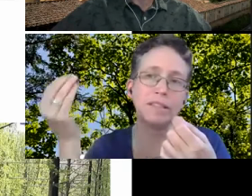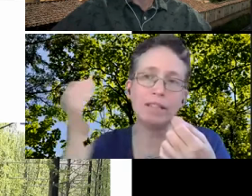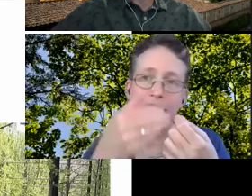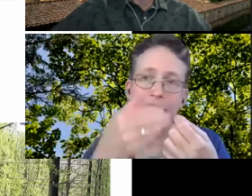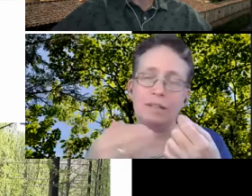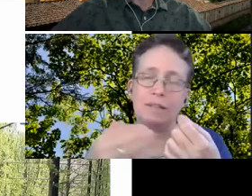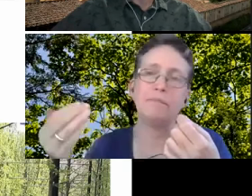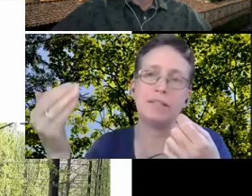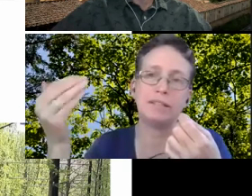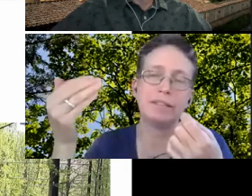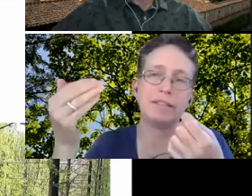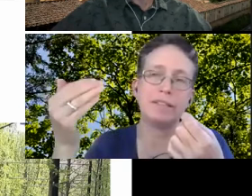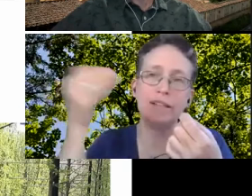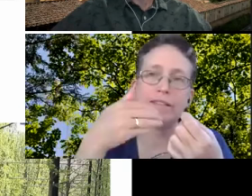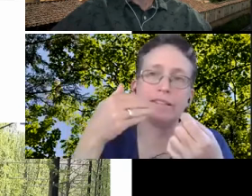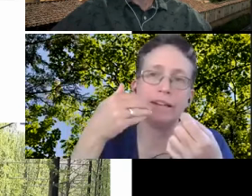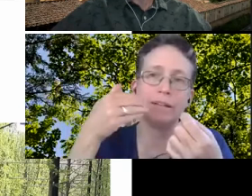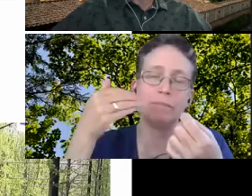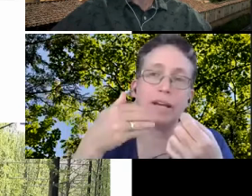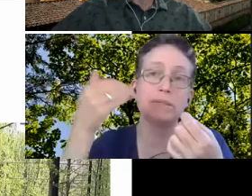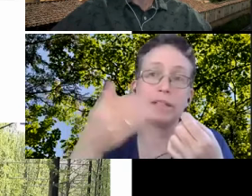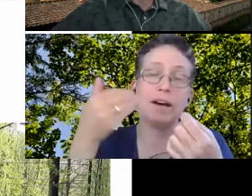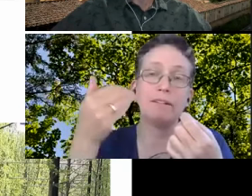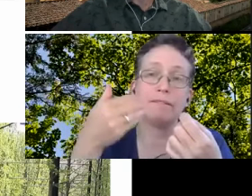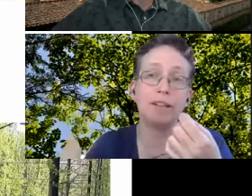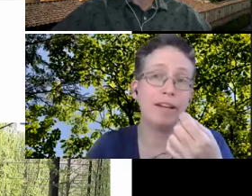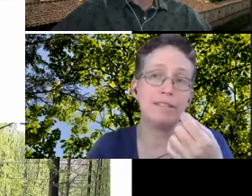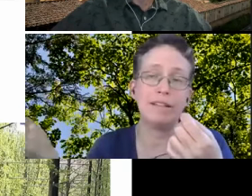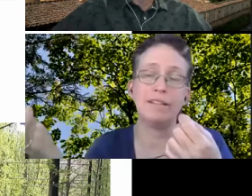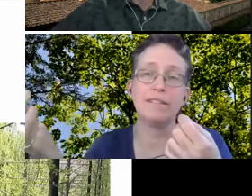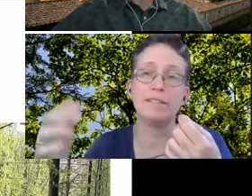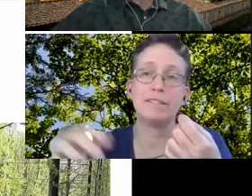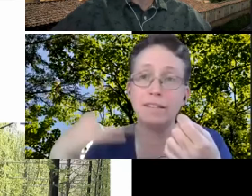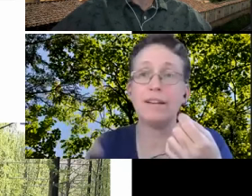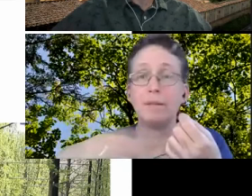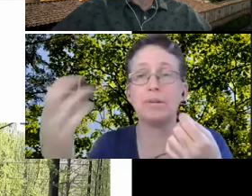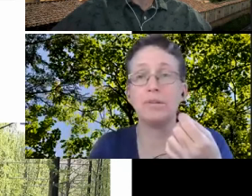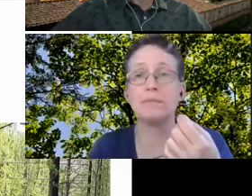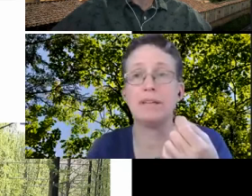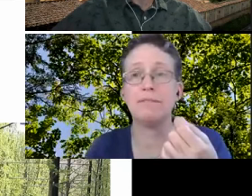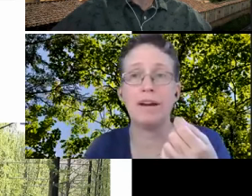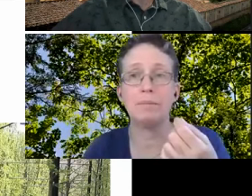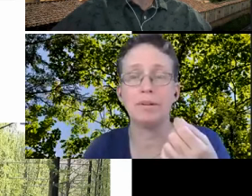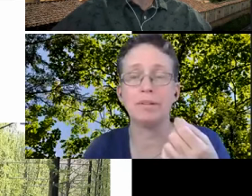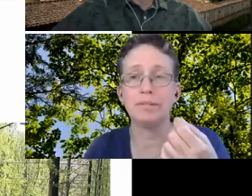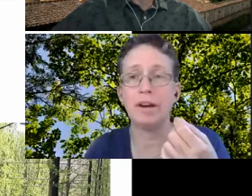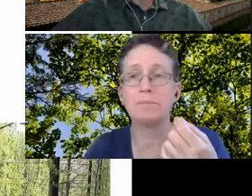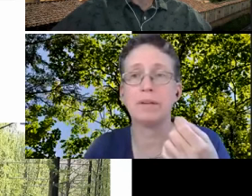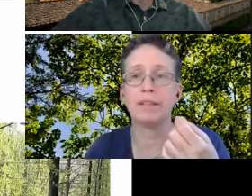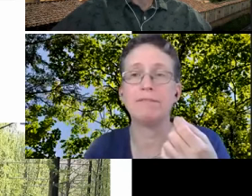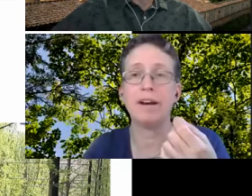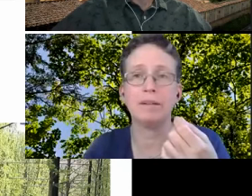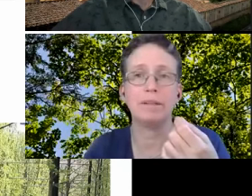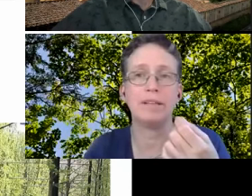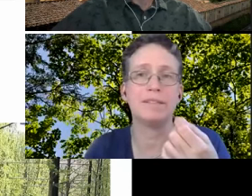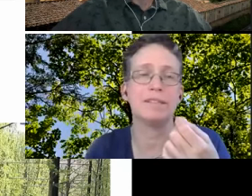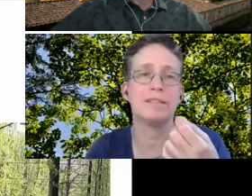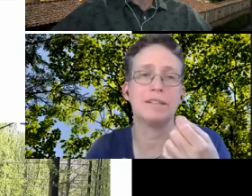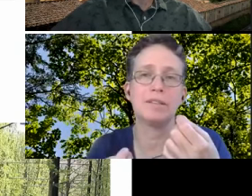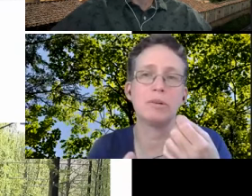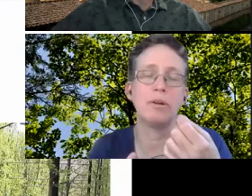strong selection. Basically, plants with a lot of flying seeds tend to not produce as many viable offspring that find a